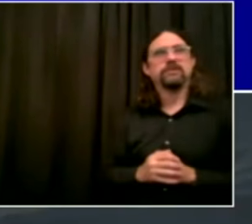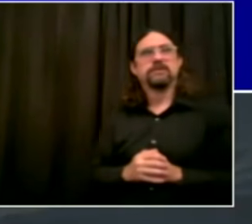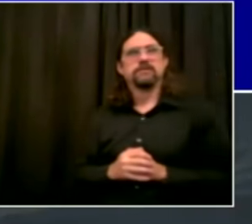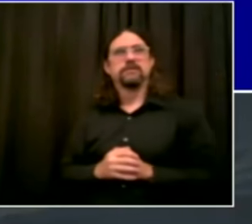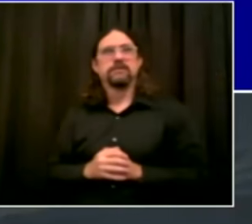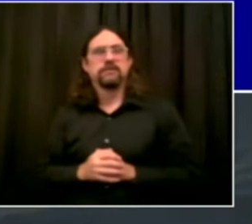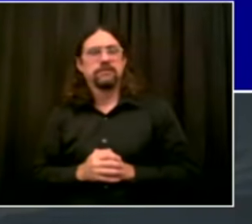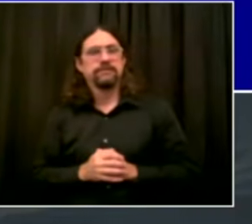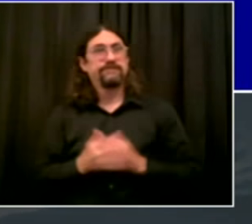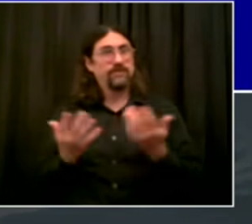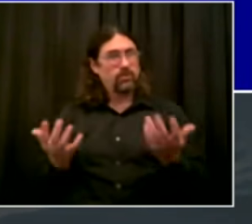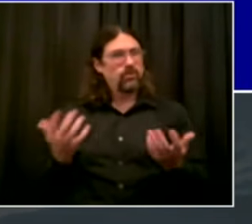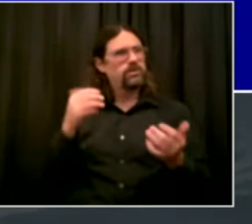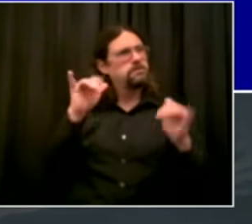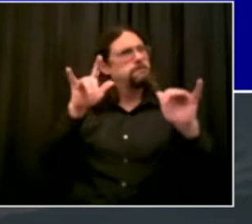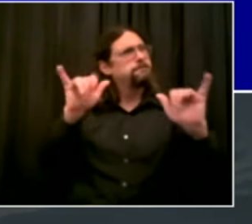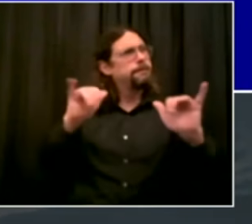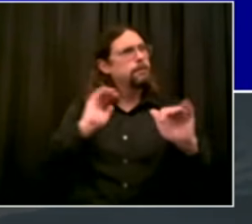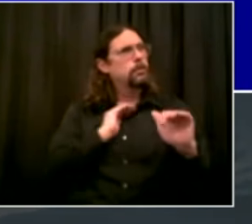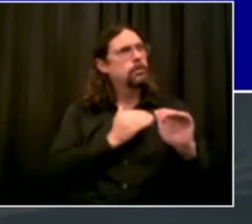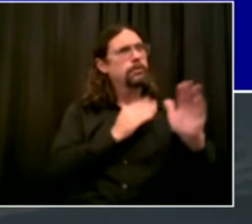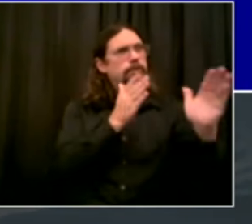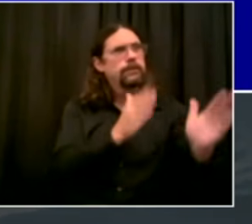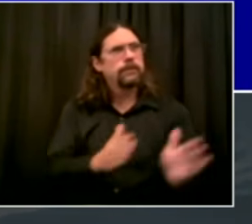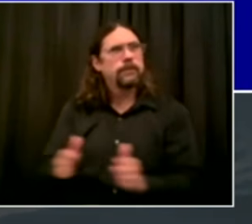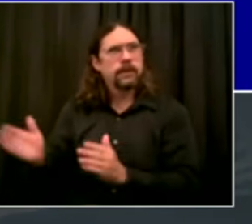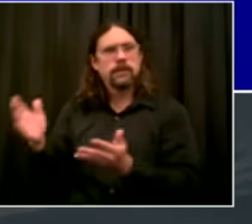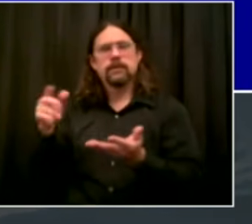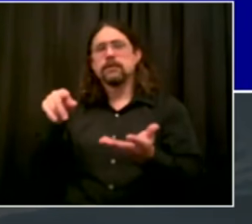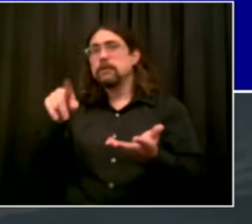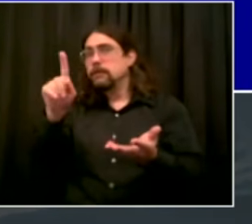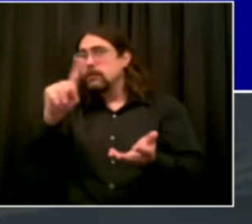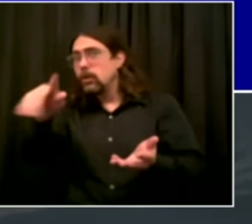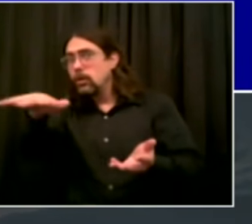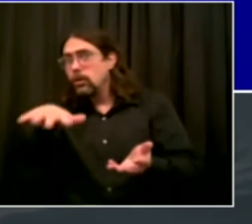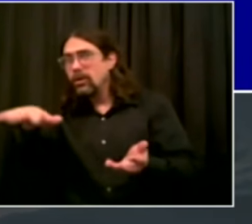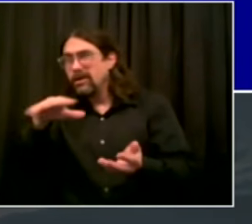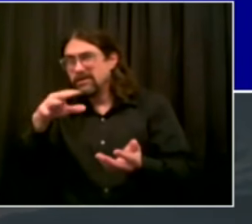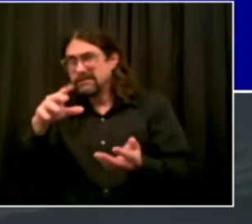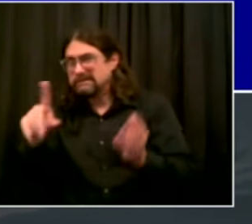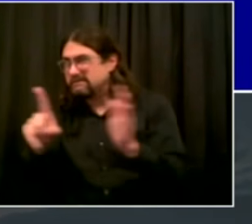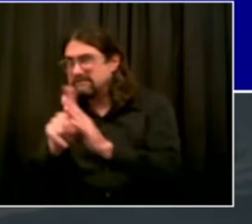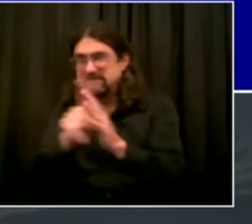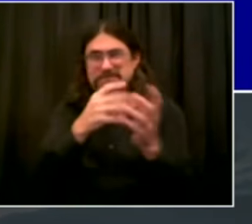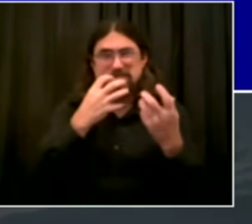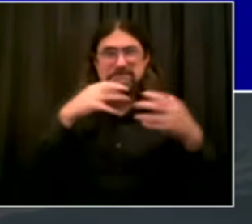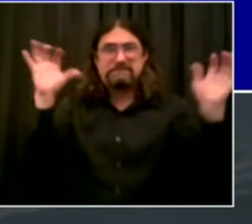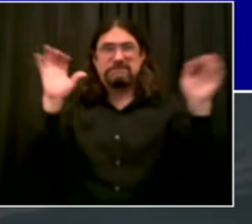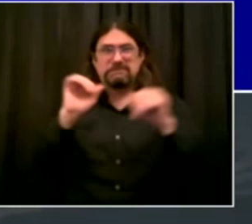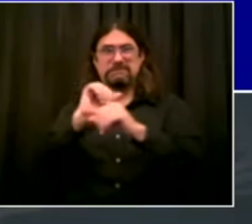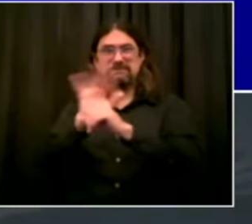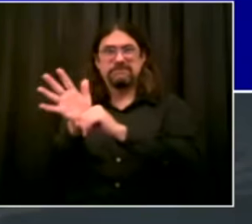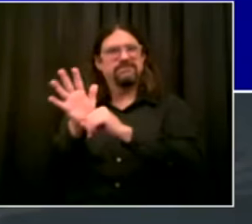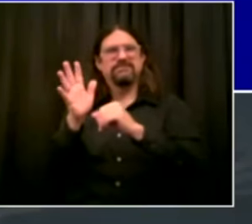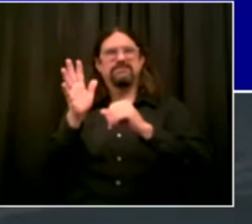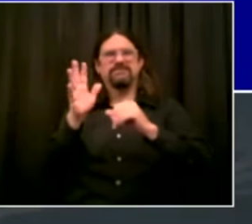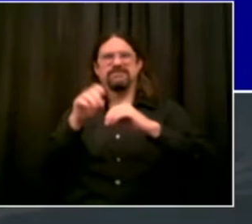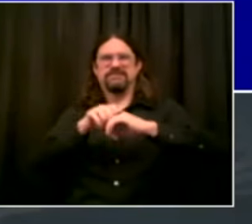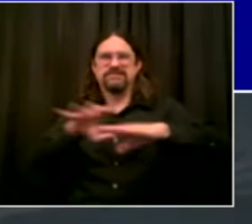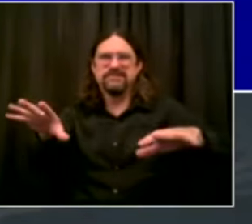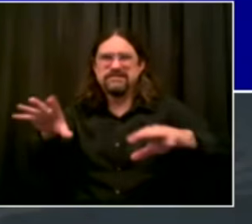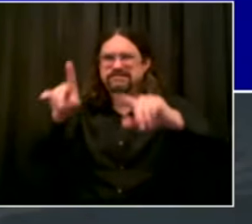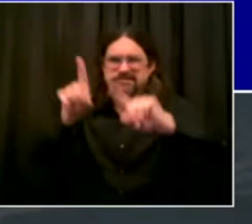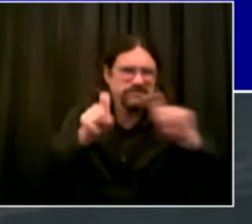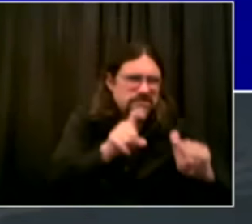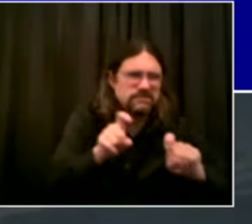efforts and enforcement efforts to address this situation. And I want to be clear, this, again, can be addressed effectively. We